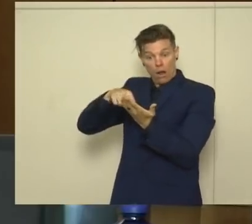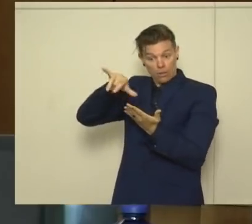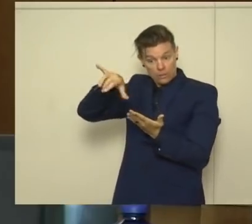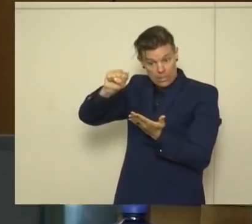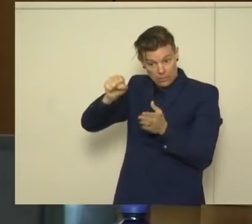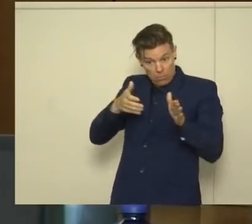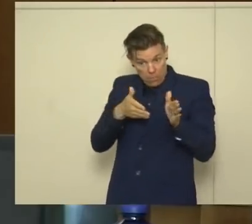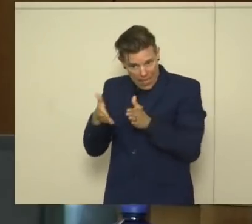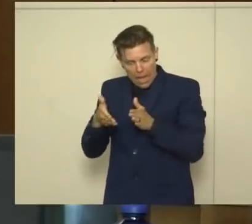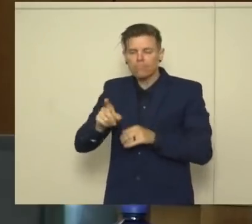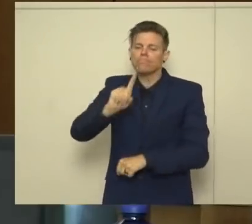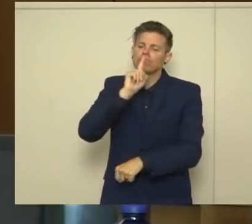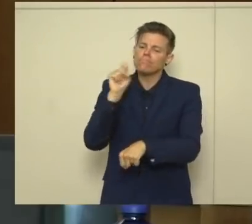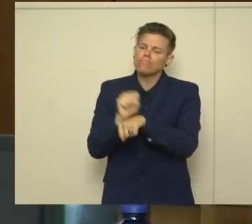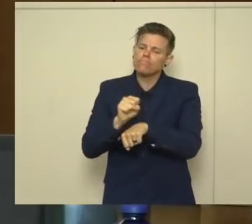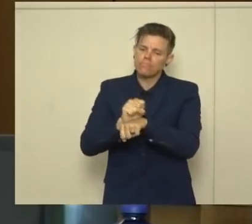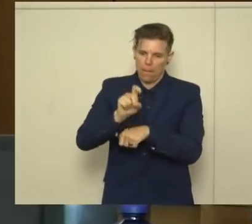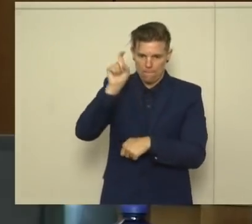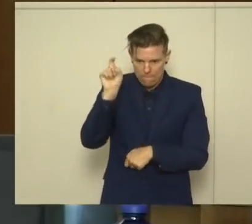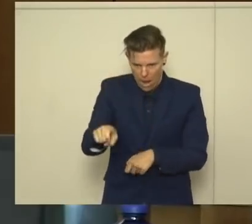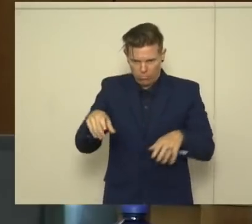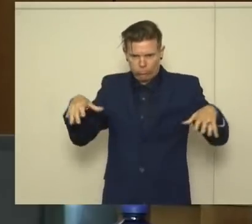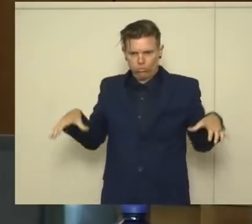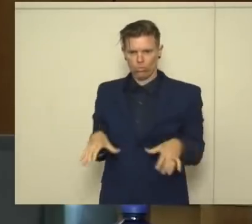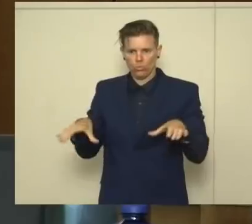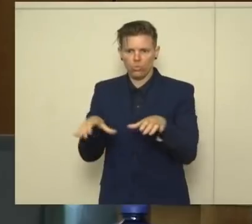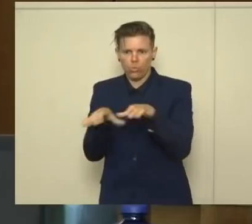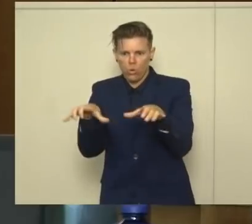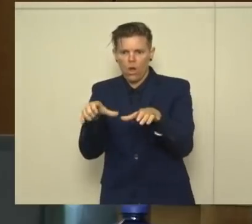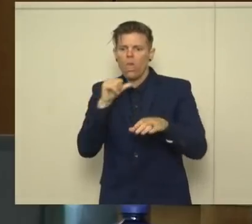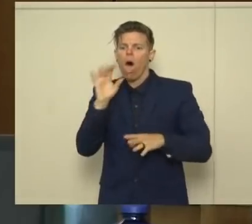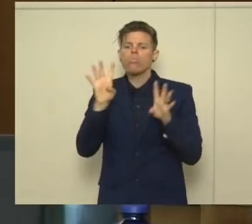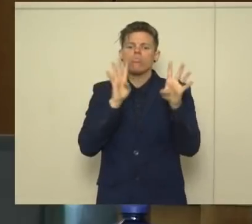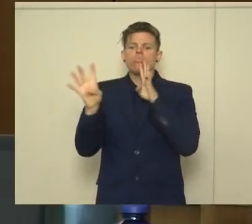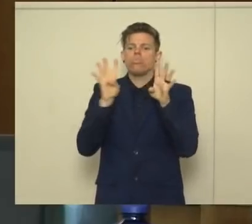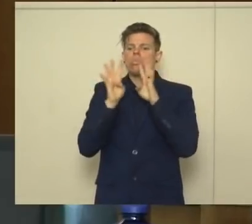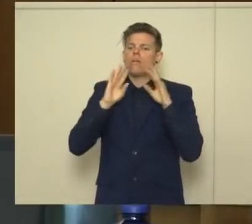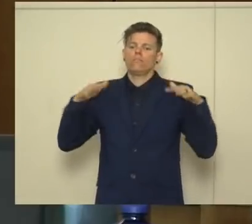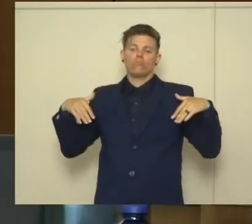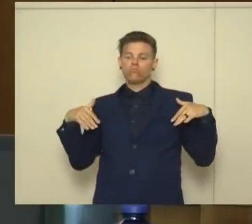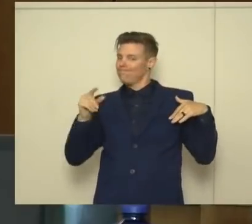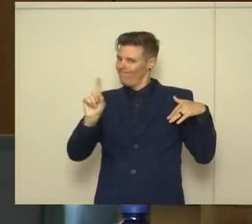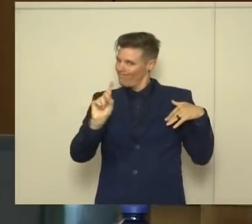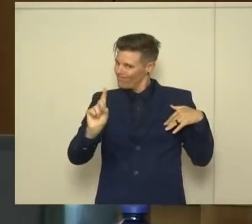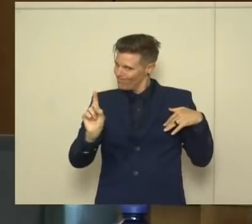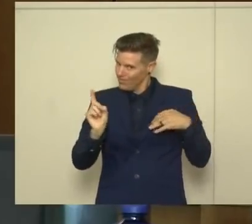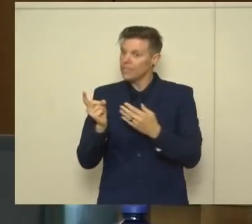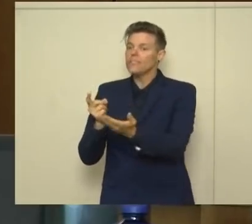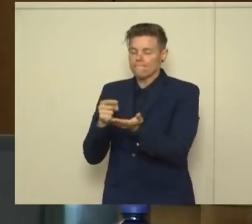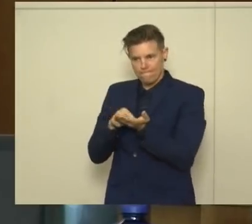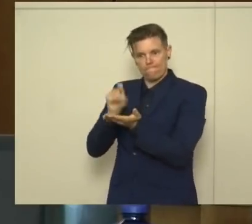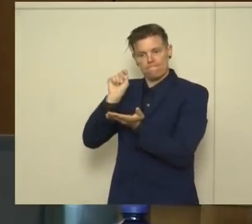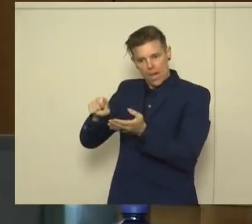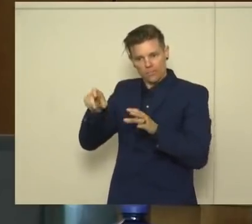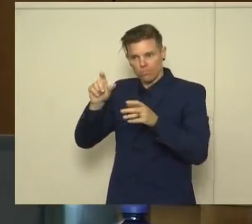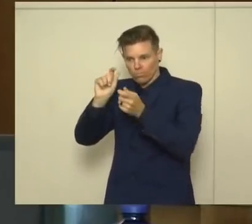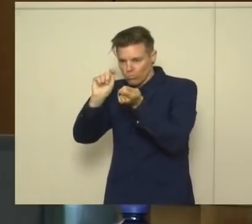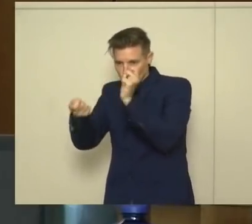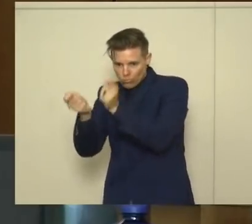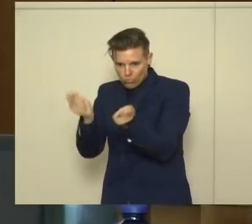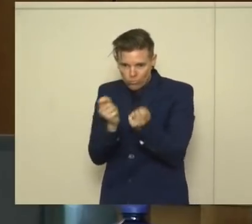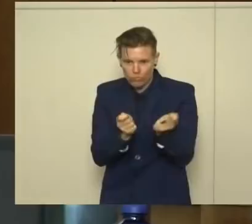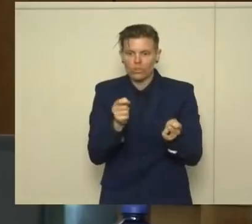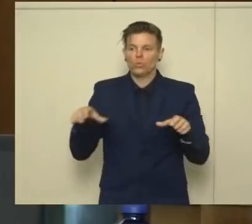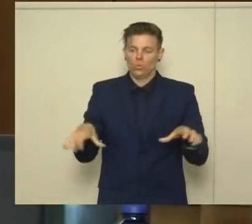operationalizing them at that scale. And then there's the other factor of building enough buy-in and having that confidence amongst